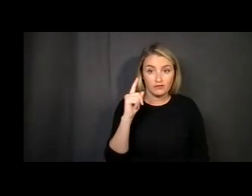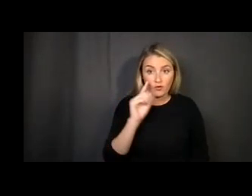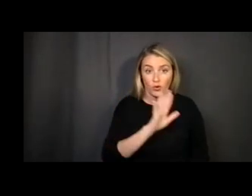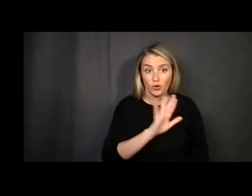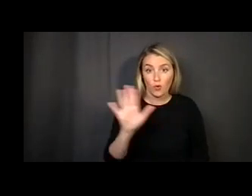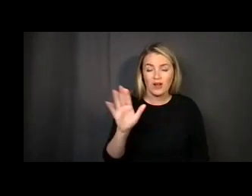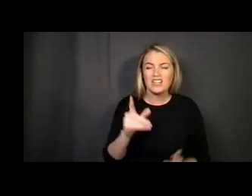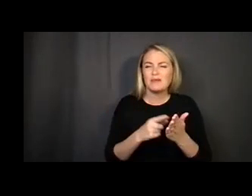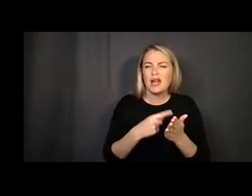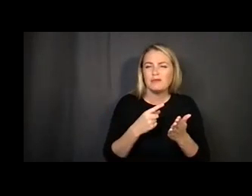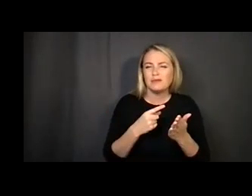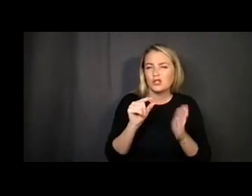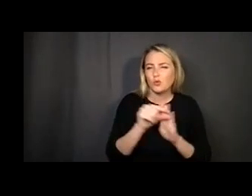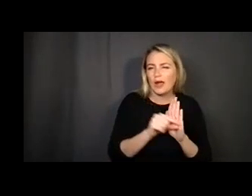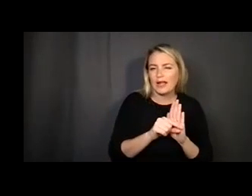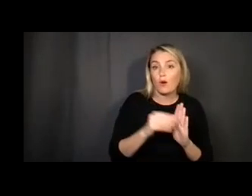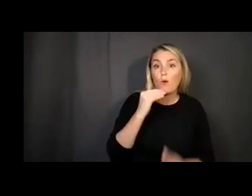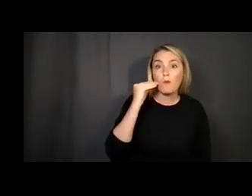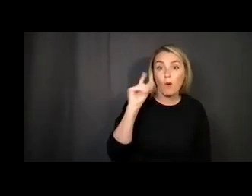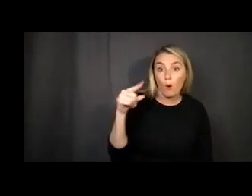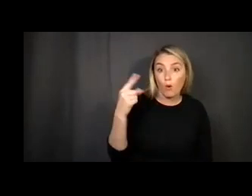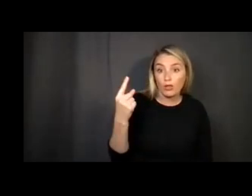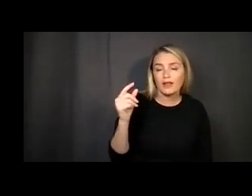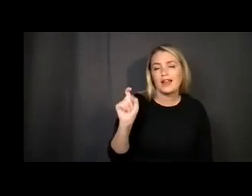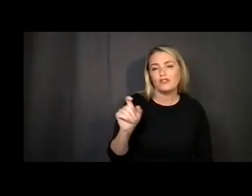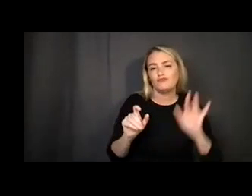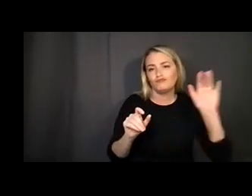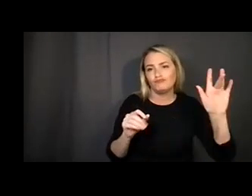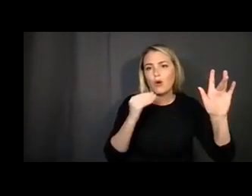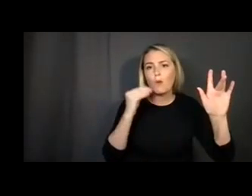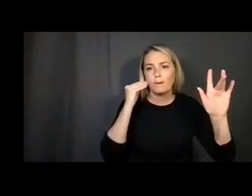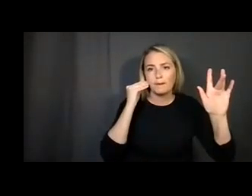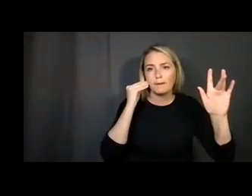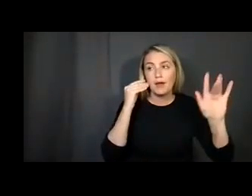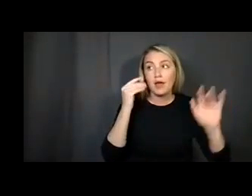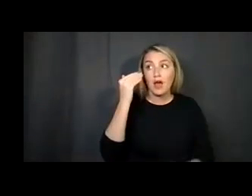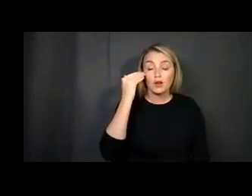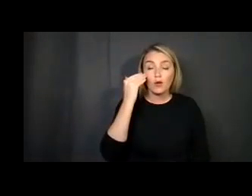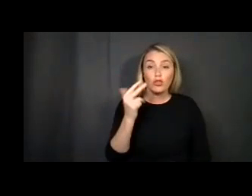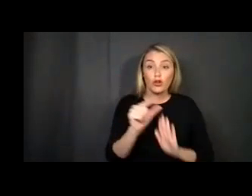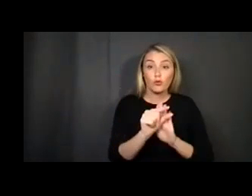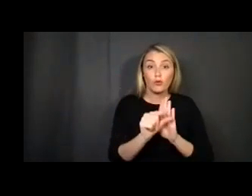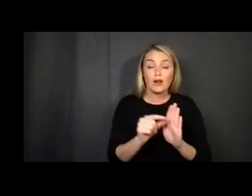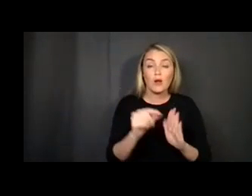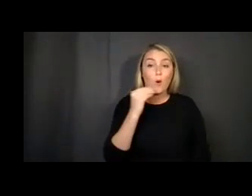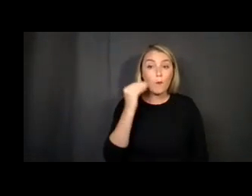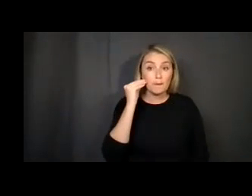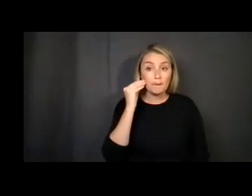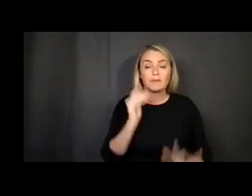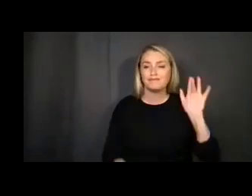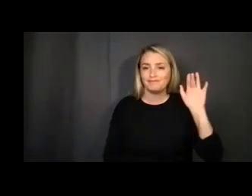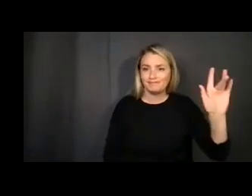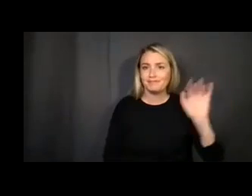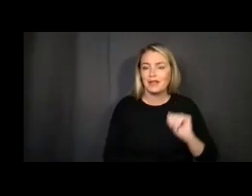the home, then you would click back to home. I know for the 3rd grade, we have our home page, and then there